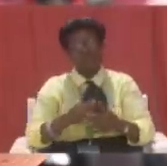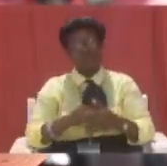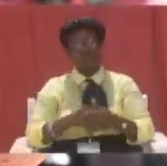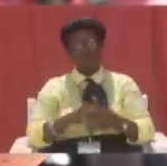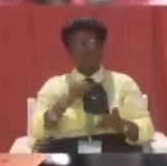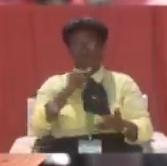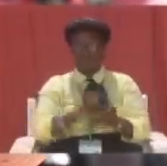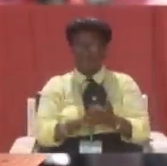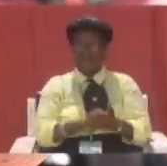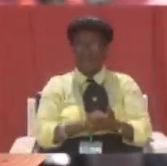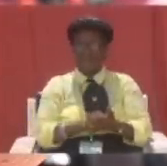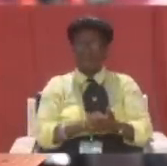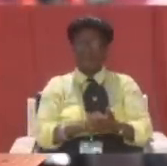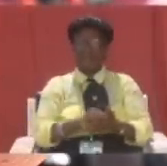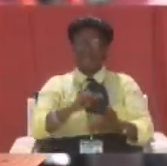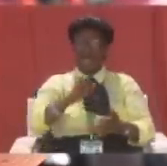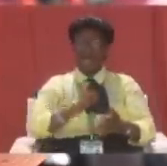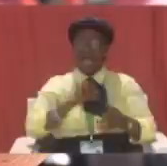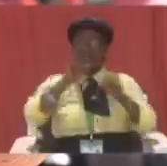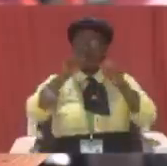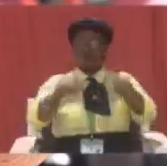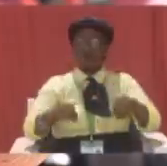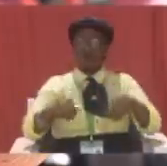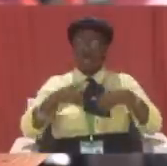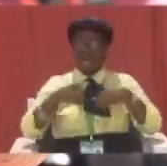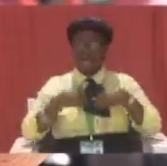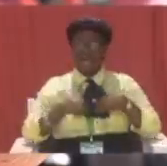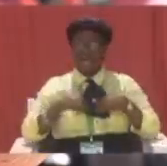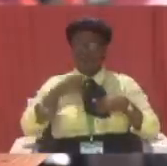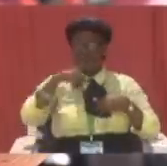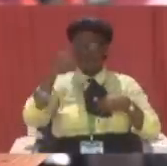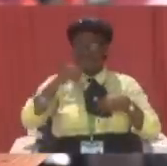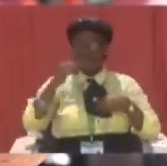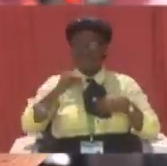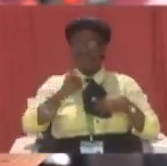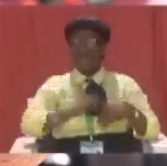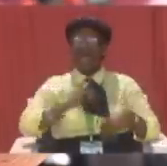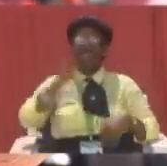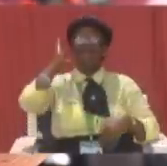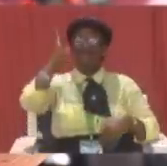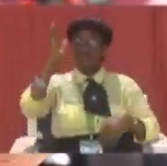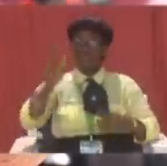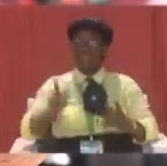that, like you have said, I'm going to live for another 15 years.